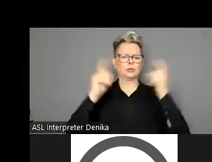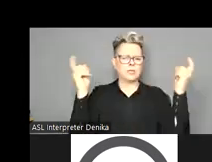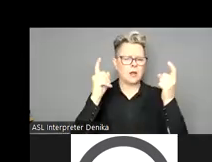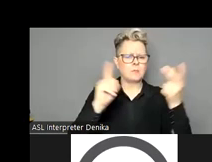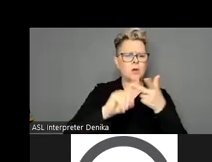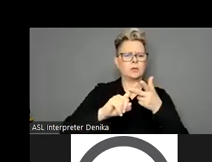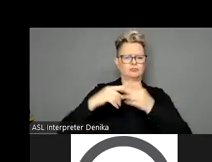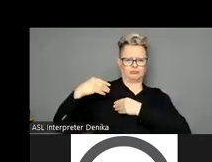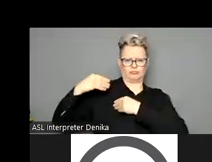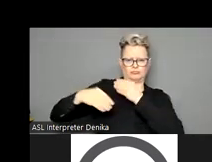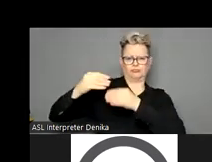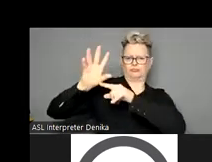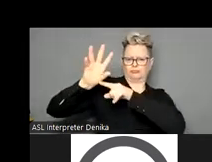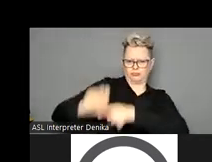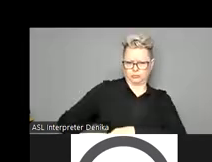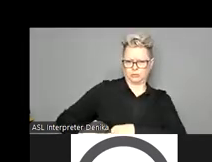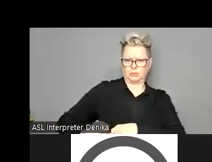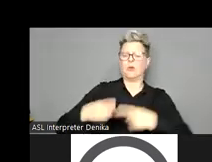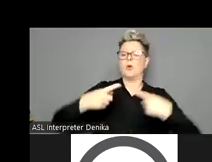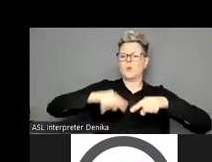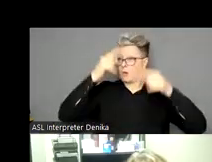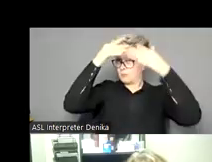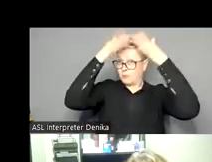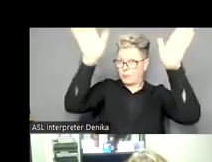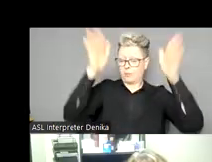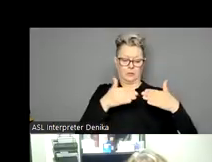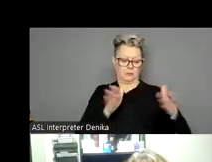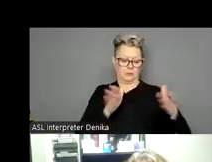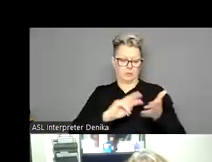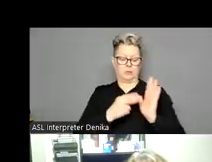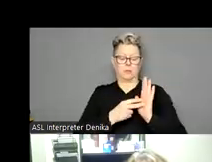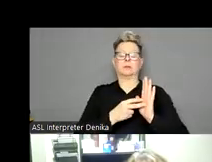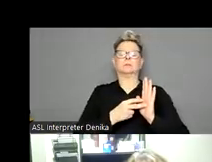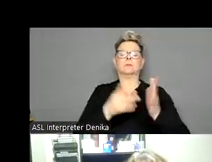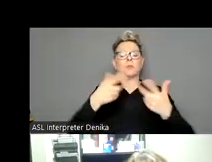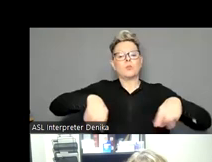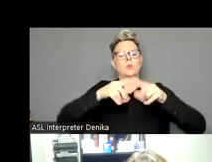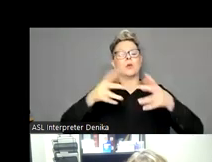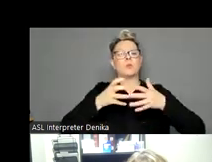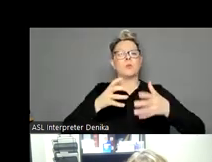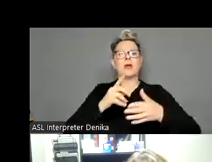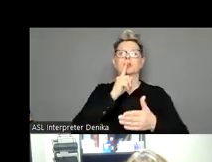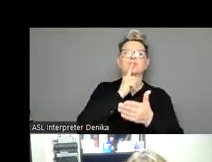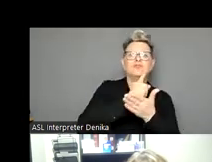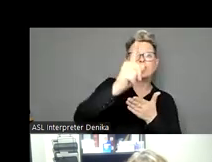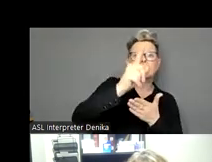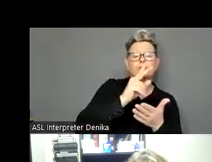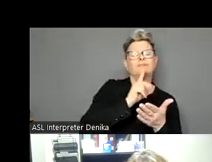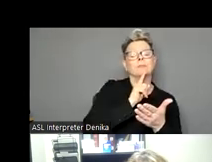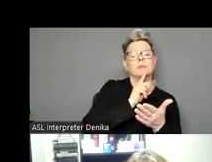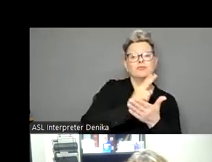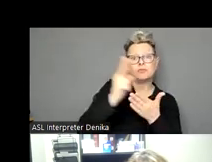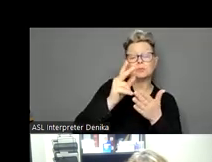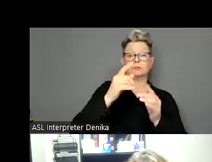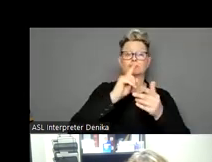our hearts and minds to the past, we commit ourselves to working in a spirit of truth and reconciliation to make a better